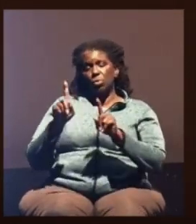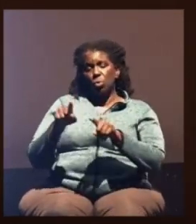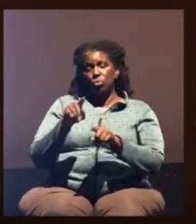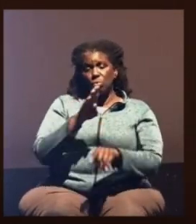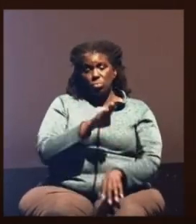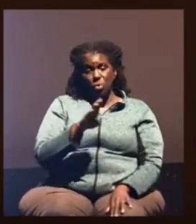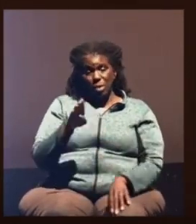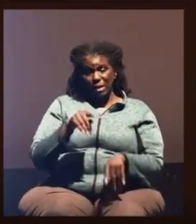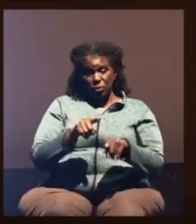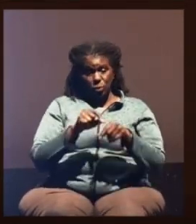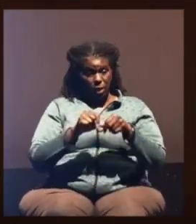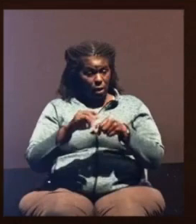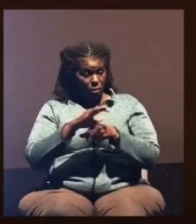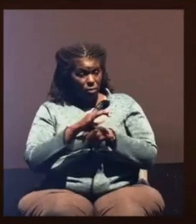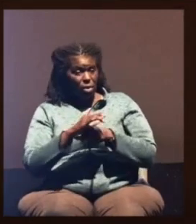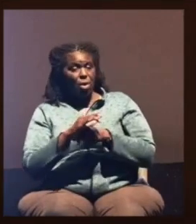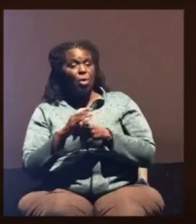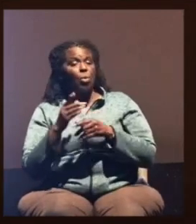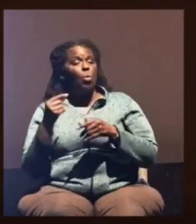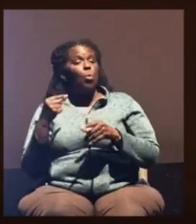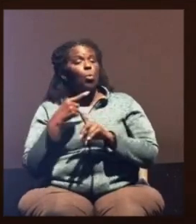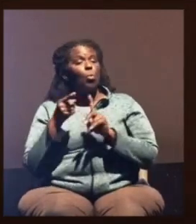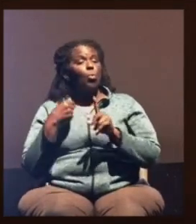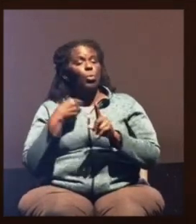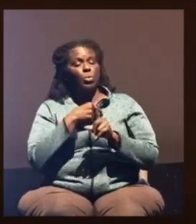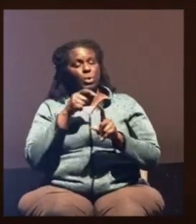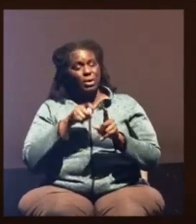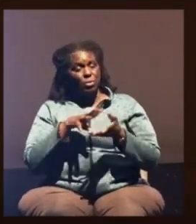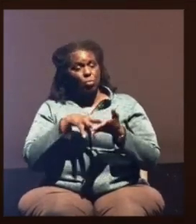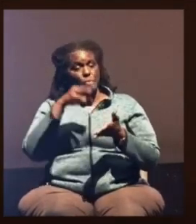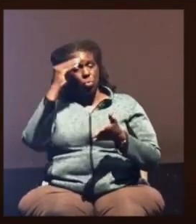and during COVID, when remote learning was necessary,